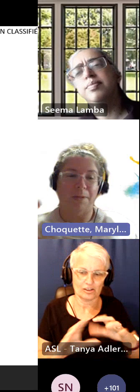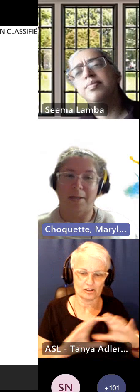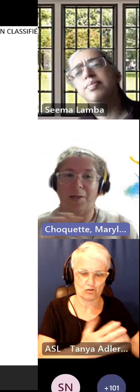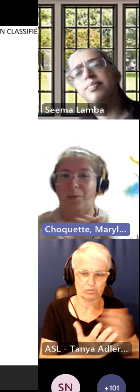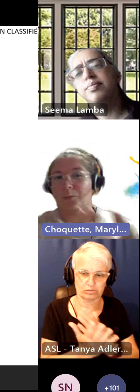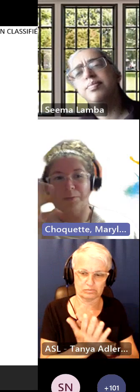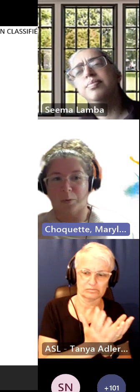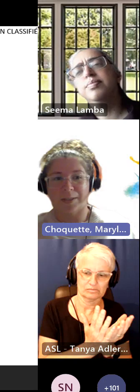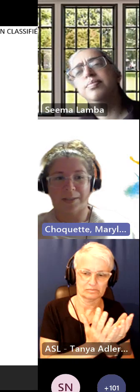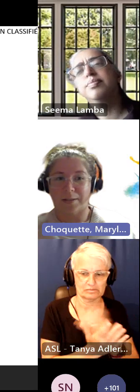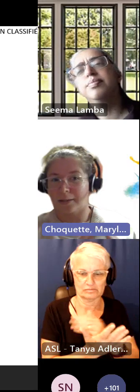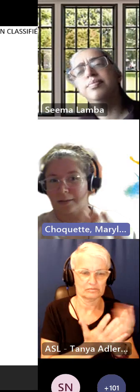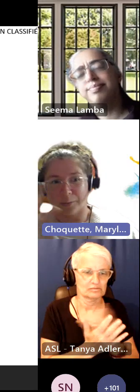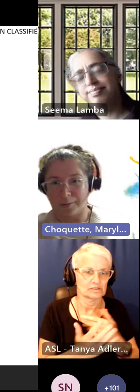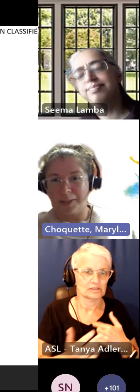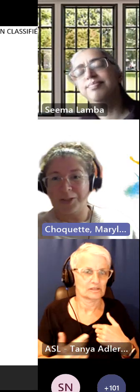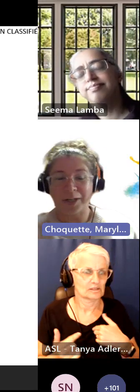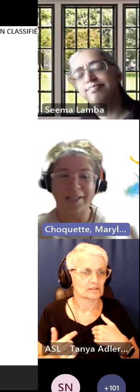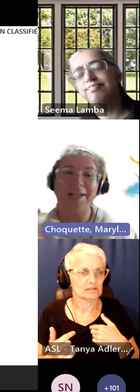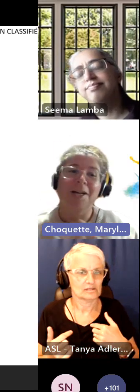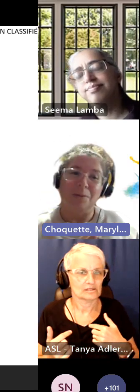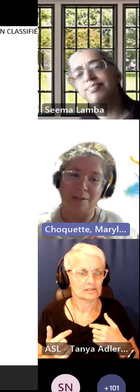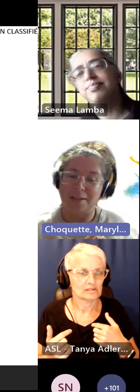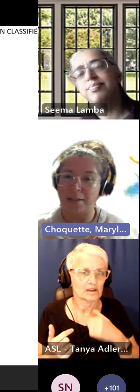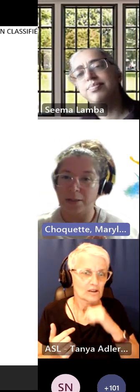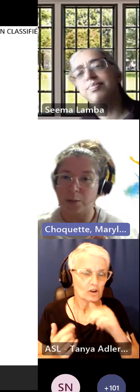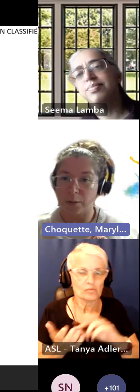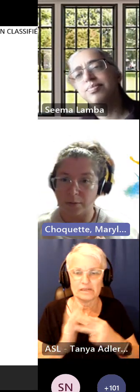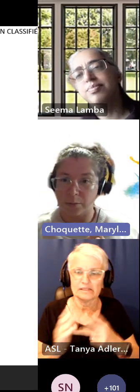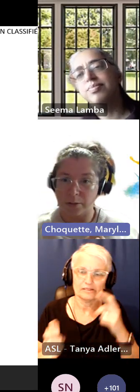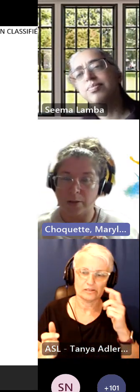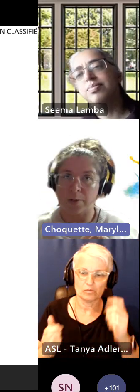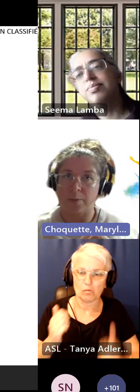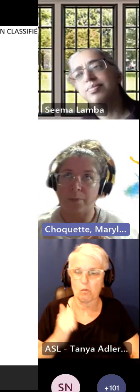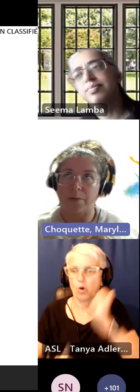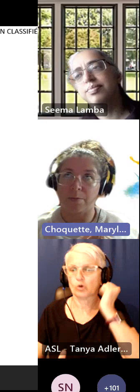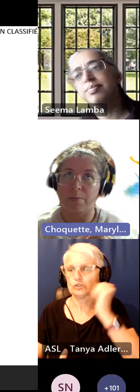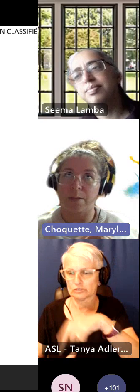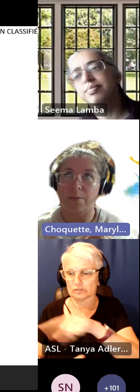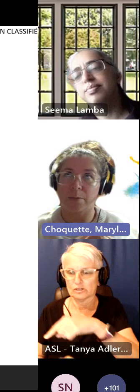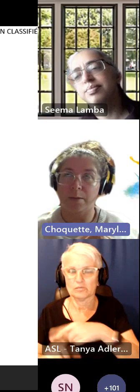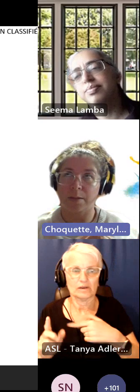be, I don't want to say it's like the majority, but there's still going to be